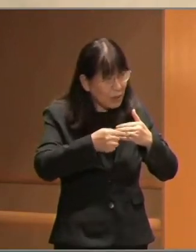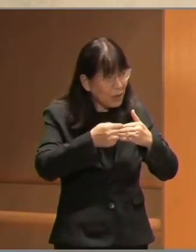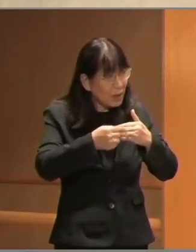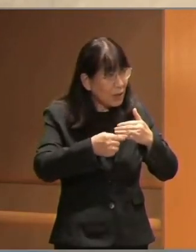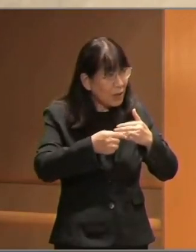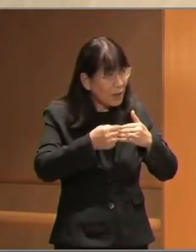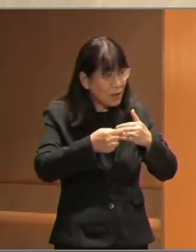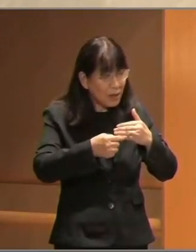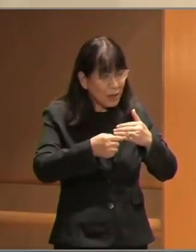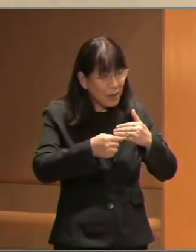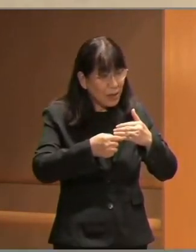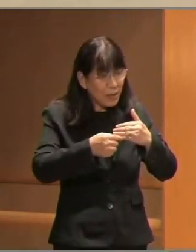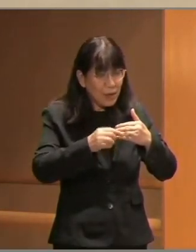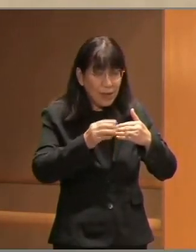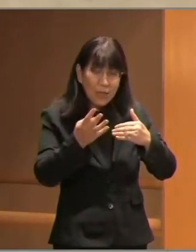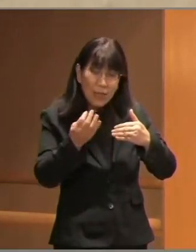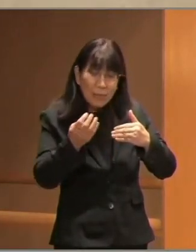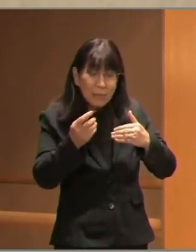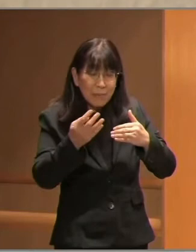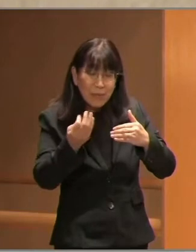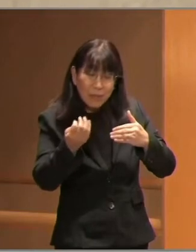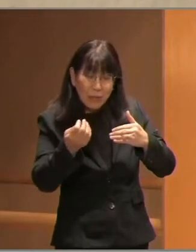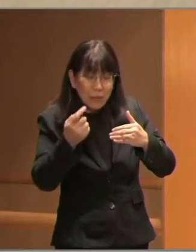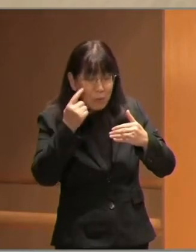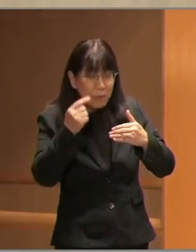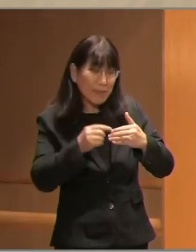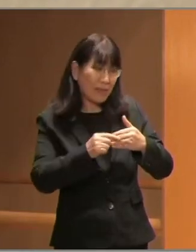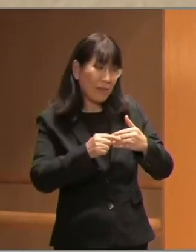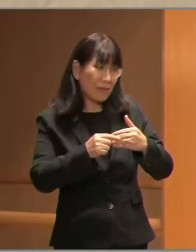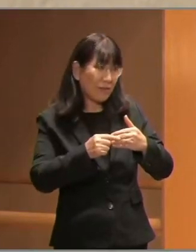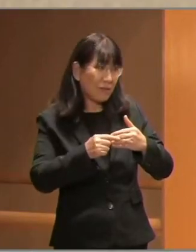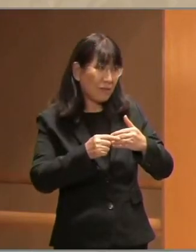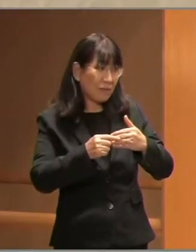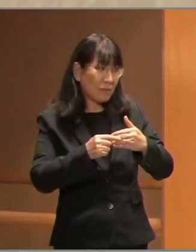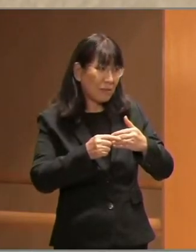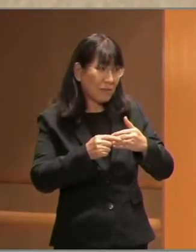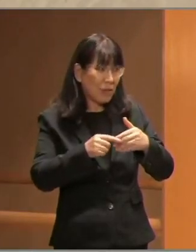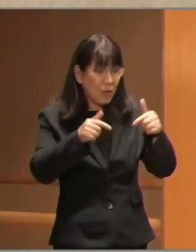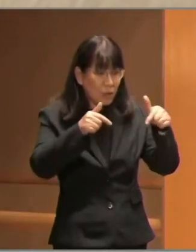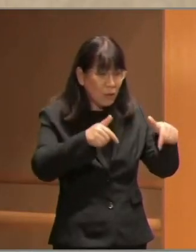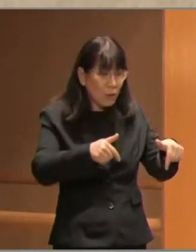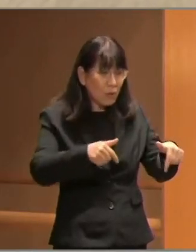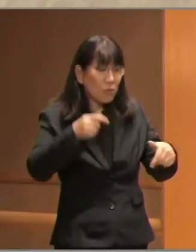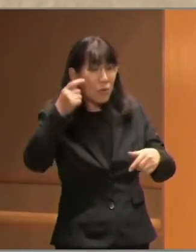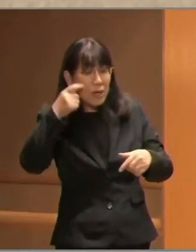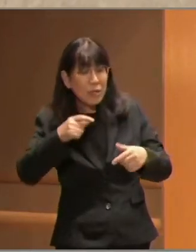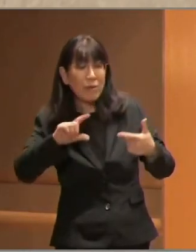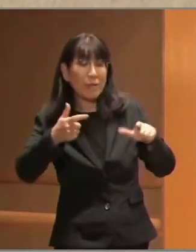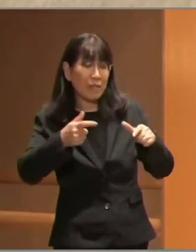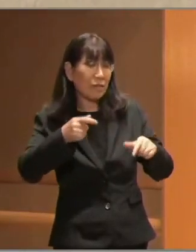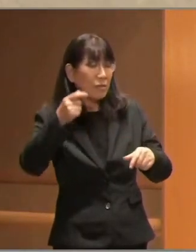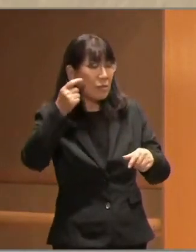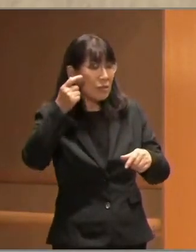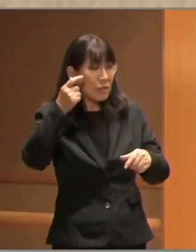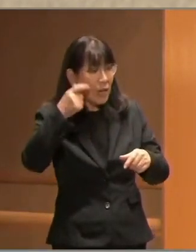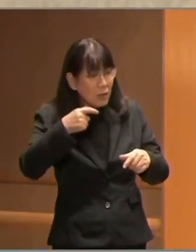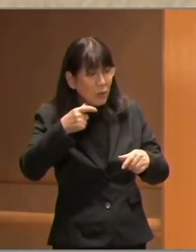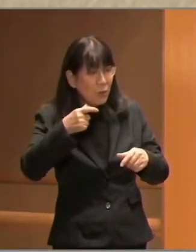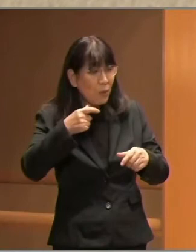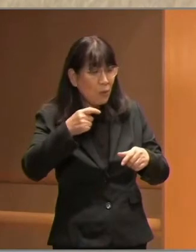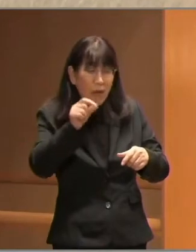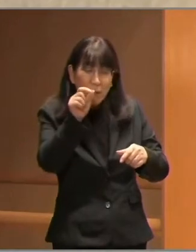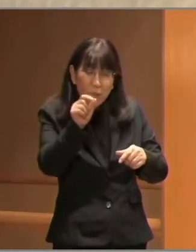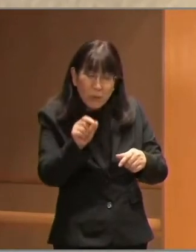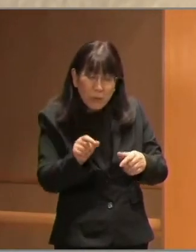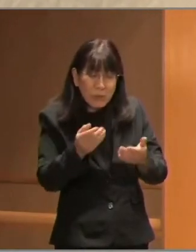connection. So how many millimeters do you think? So maybe it's different between Kyoto